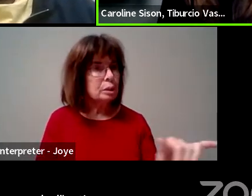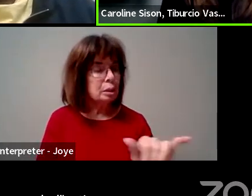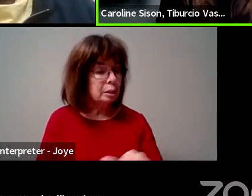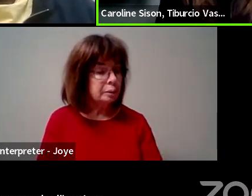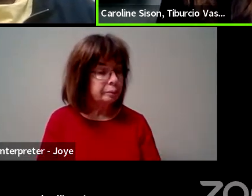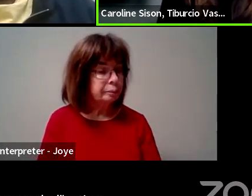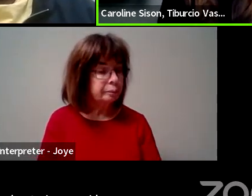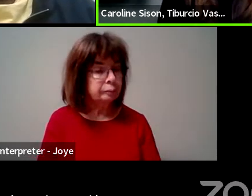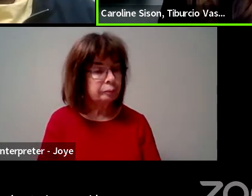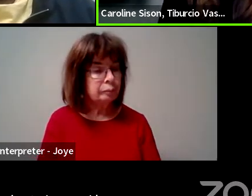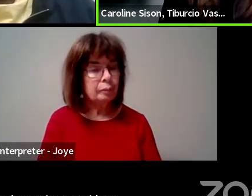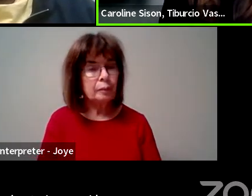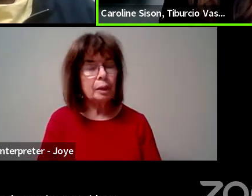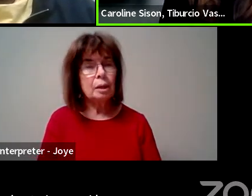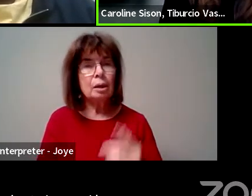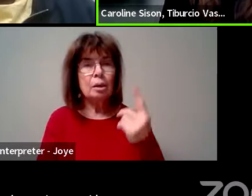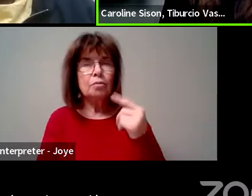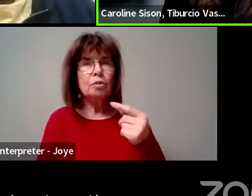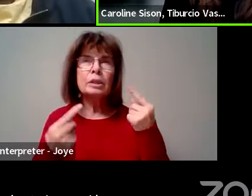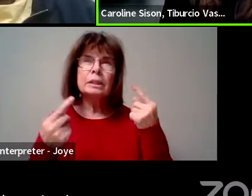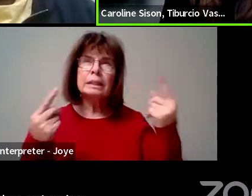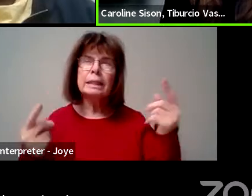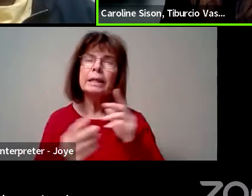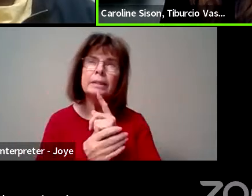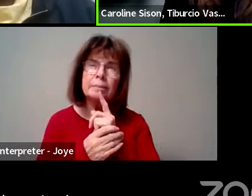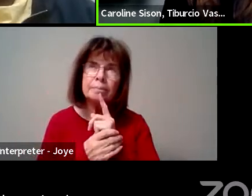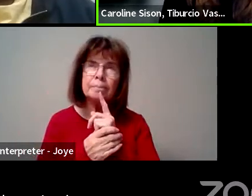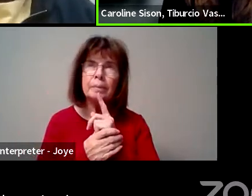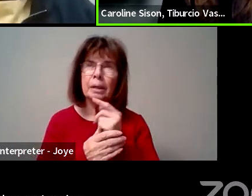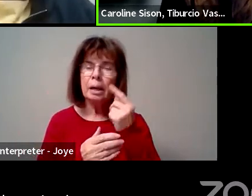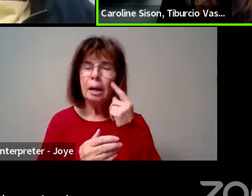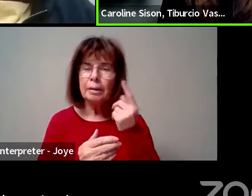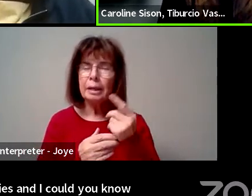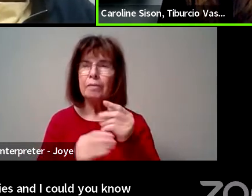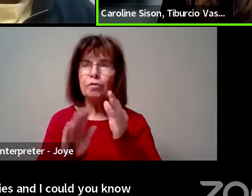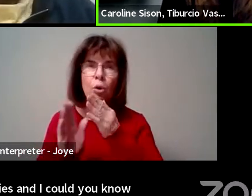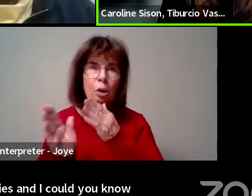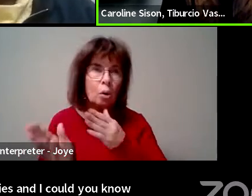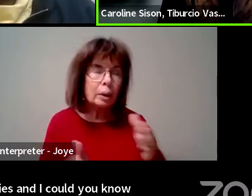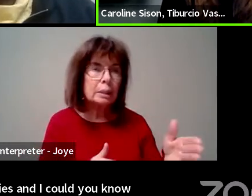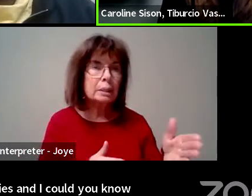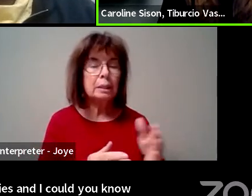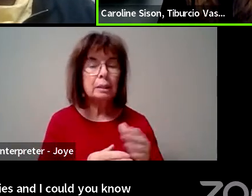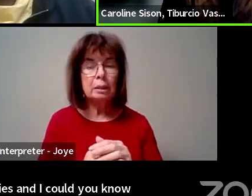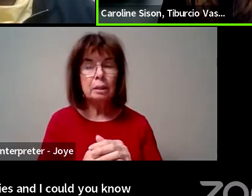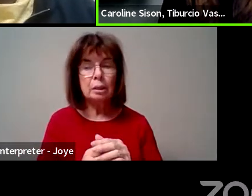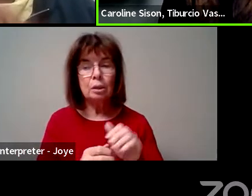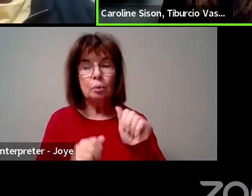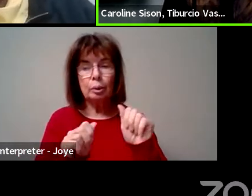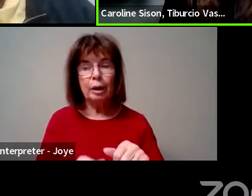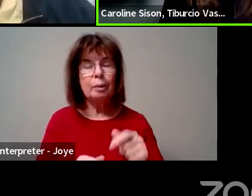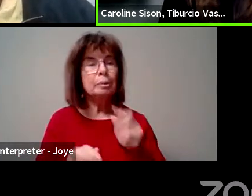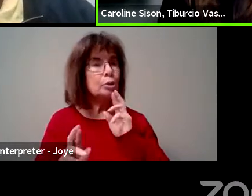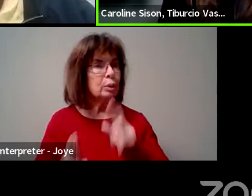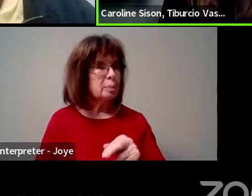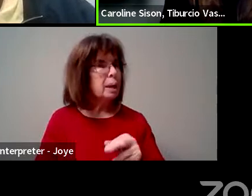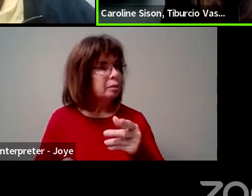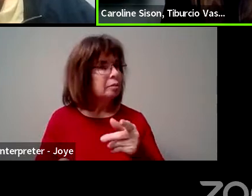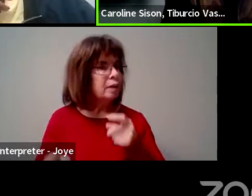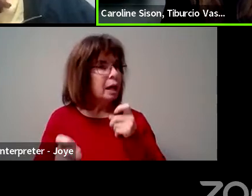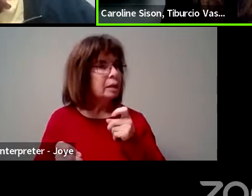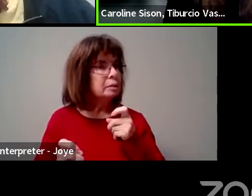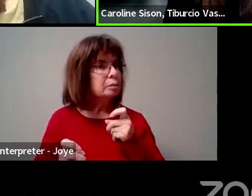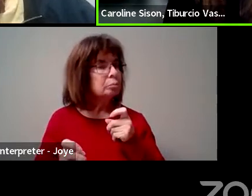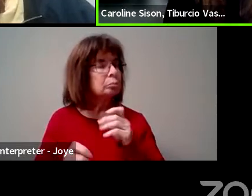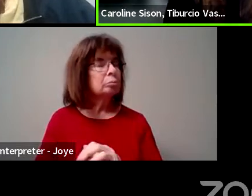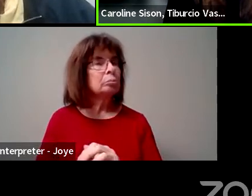In terms of successes, I think that, just as an organization, we're able to respond fairly quickly during the